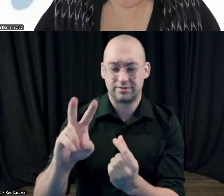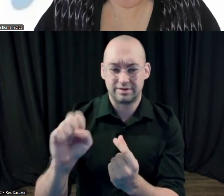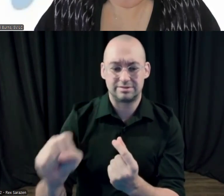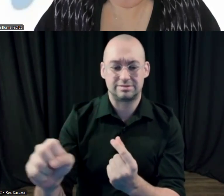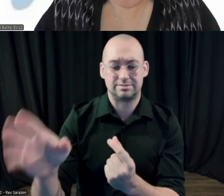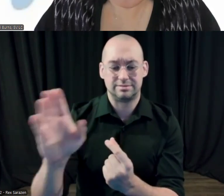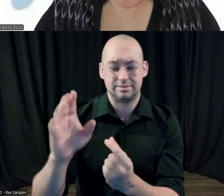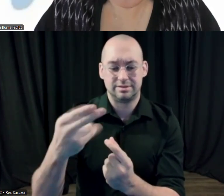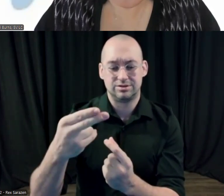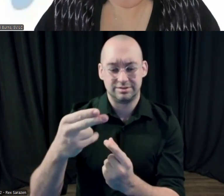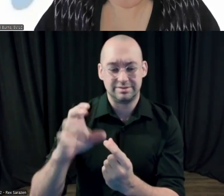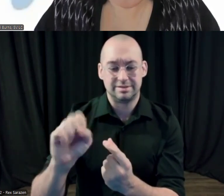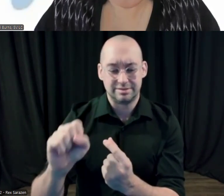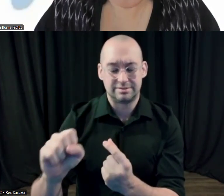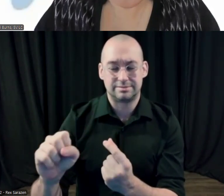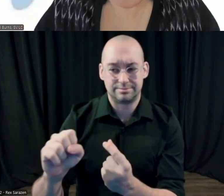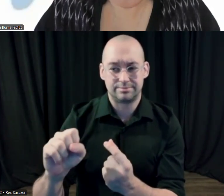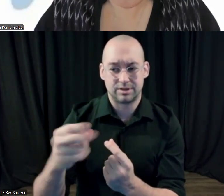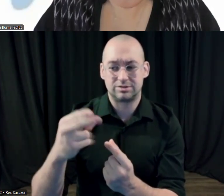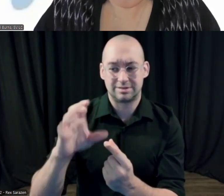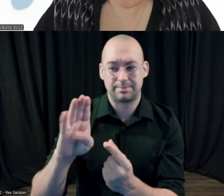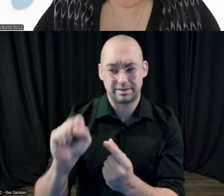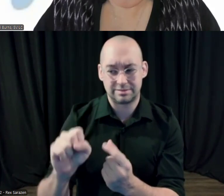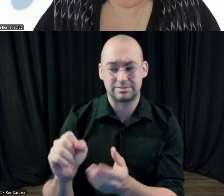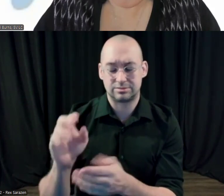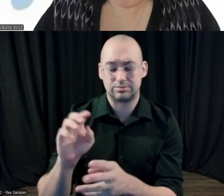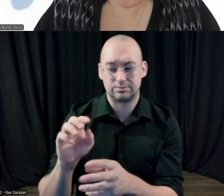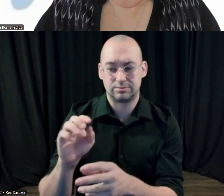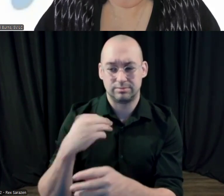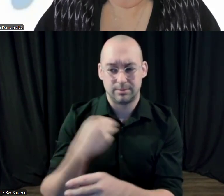members receiving HCBS, also